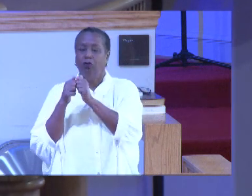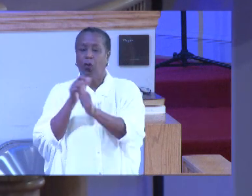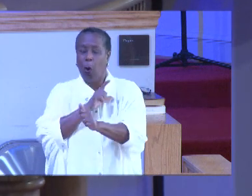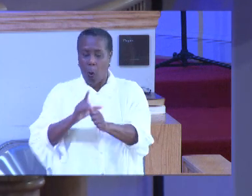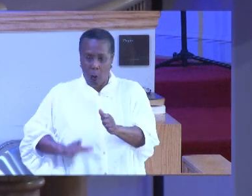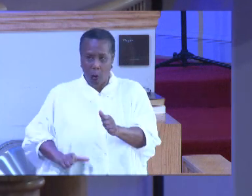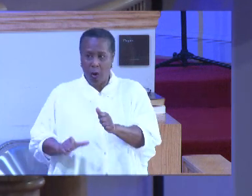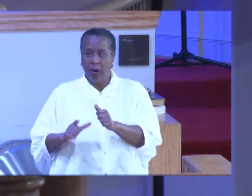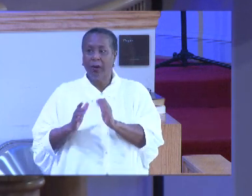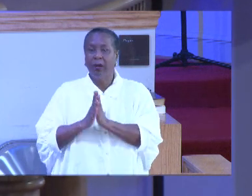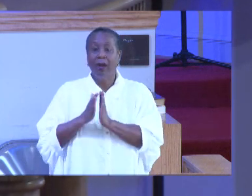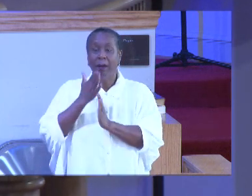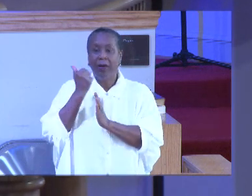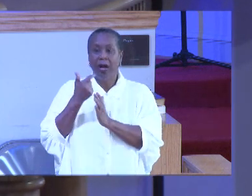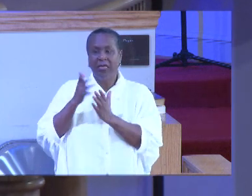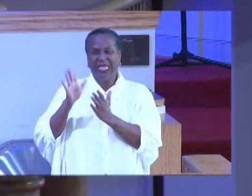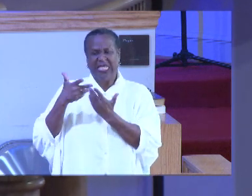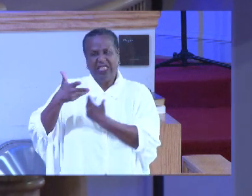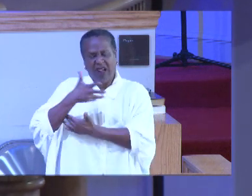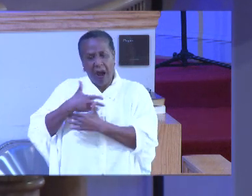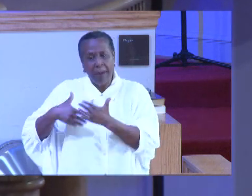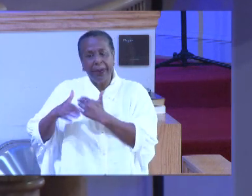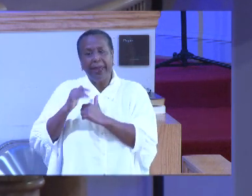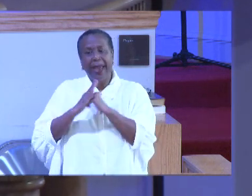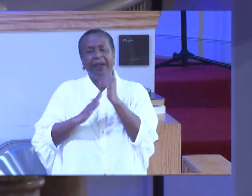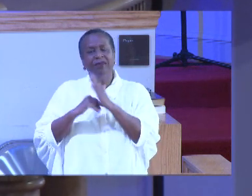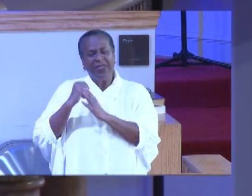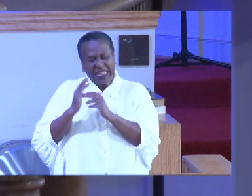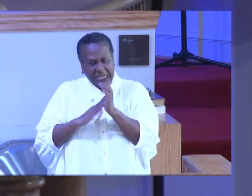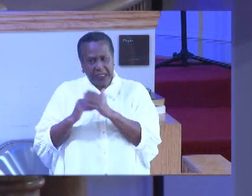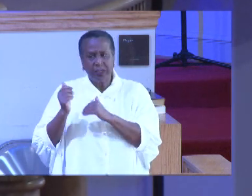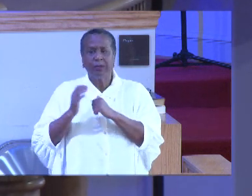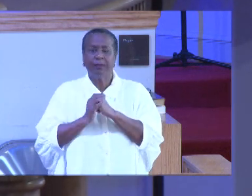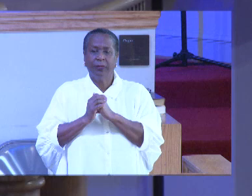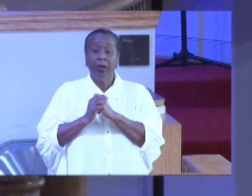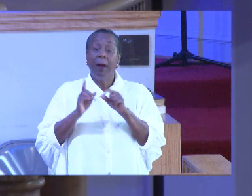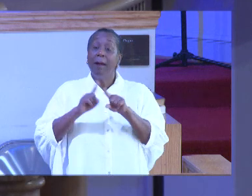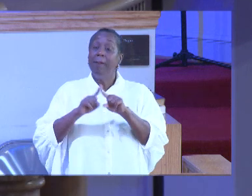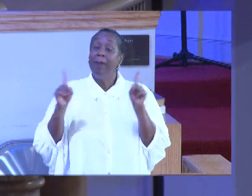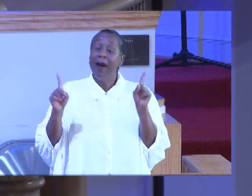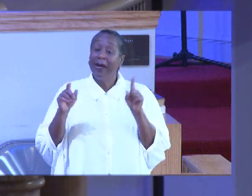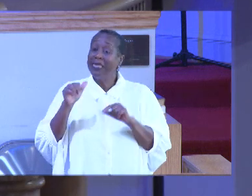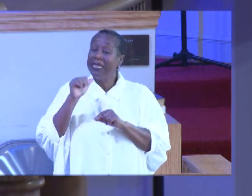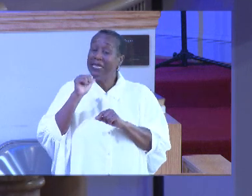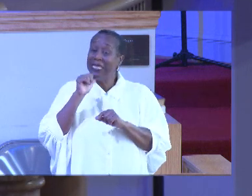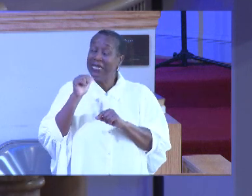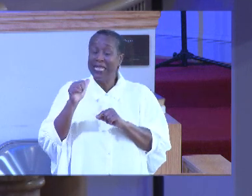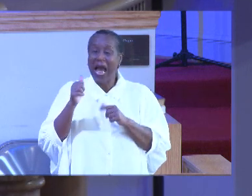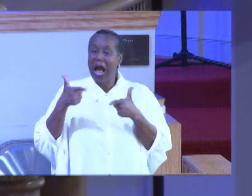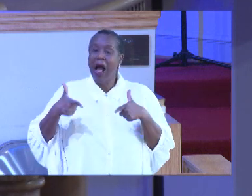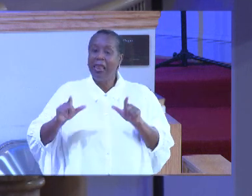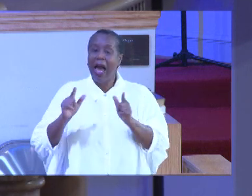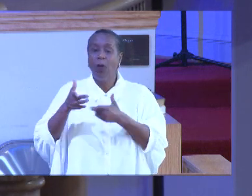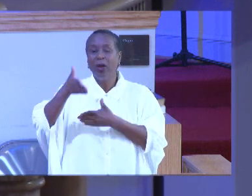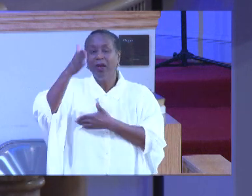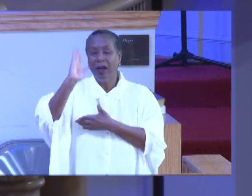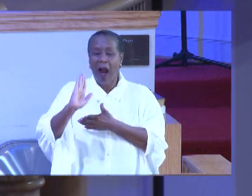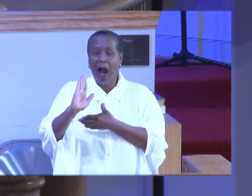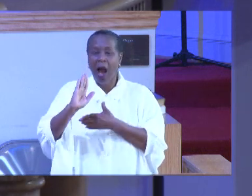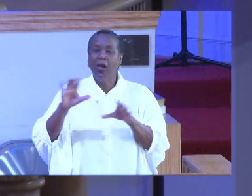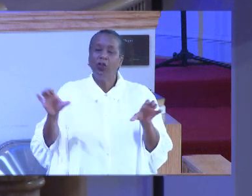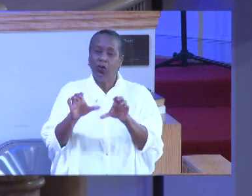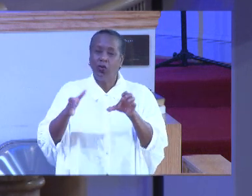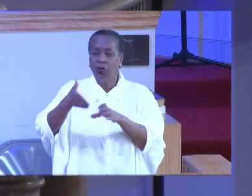because it's comforting and it's convenient, but it is not allowing God to